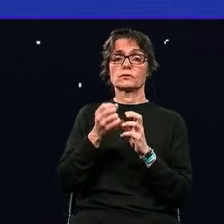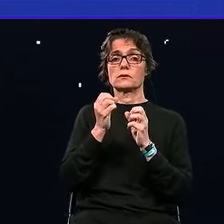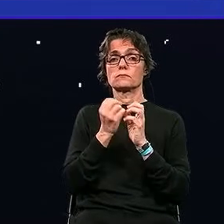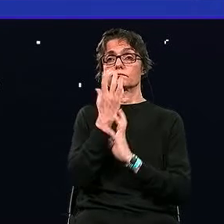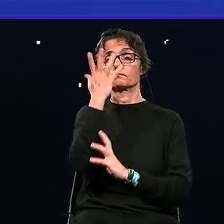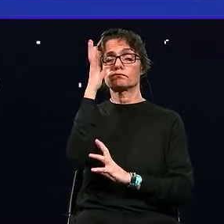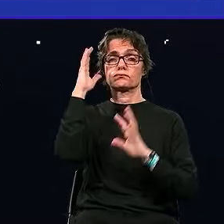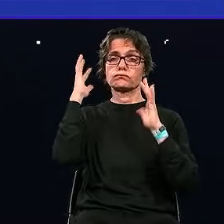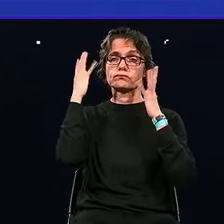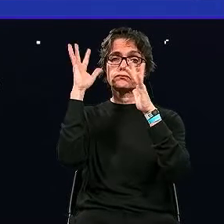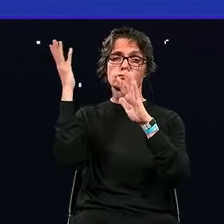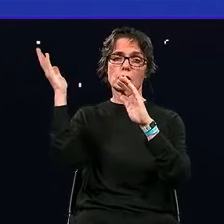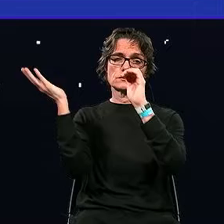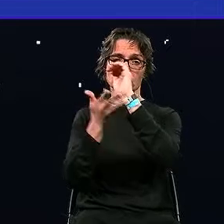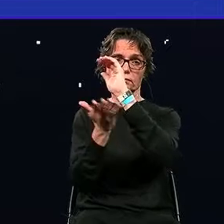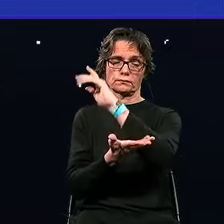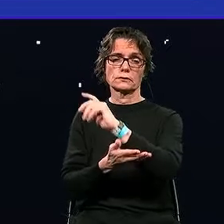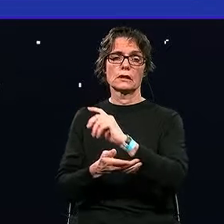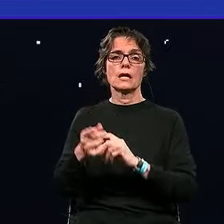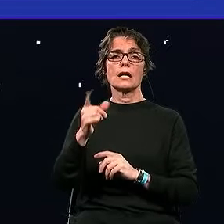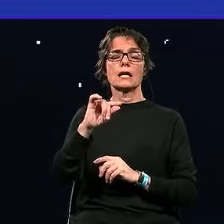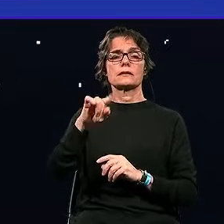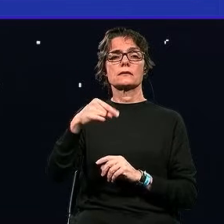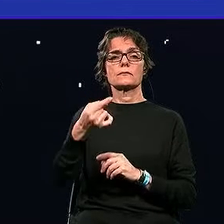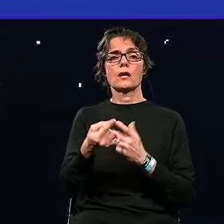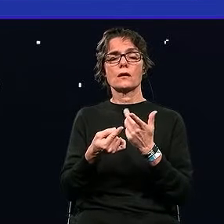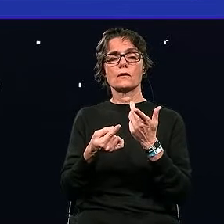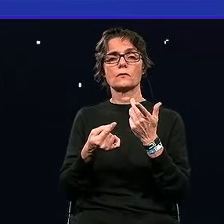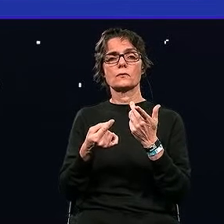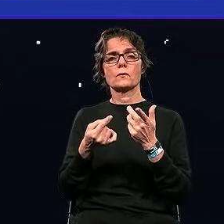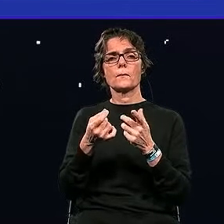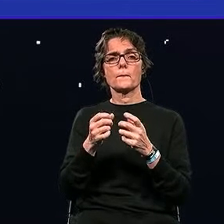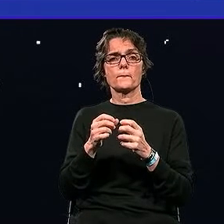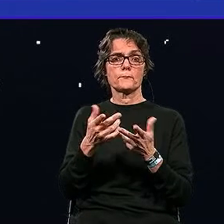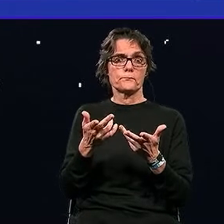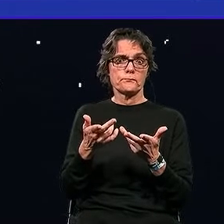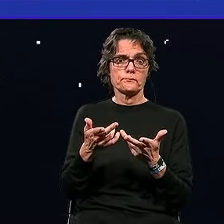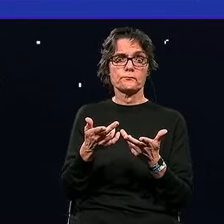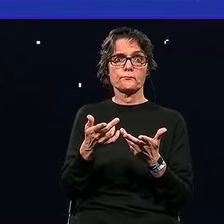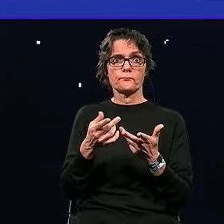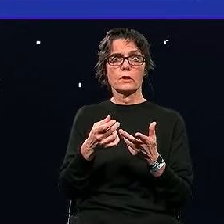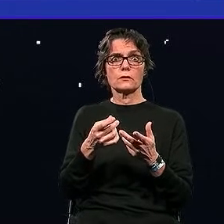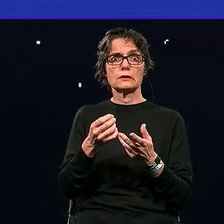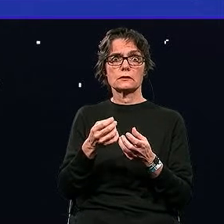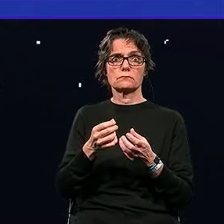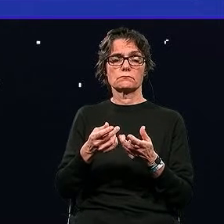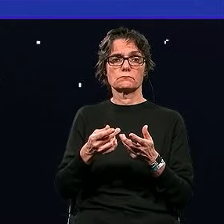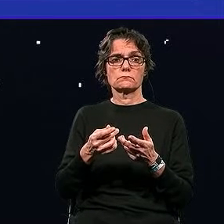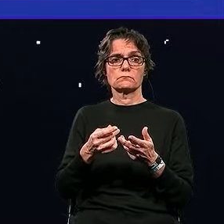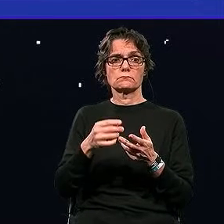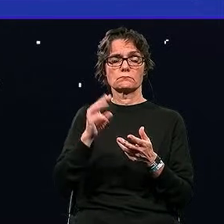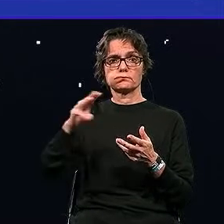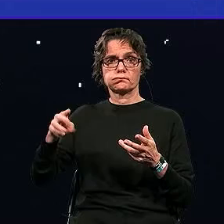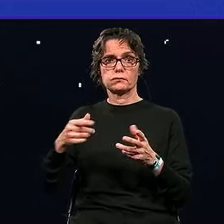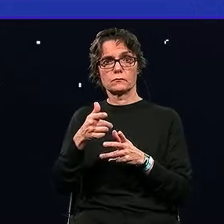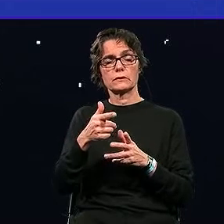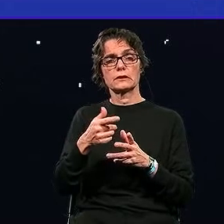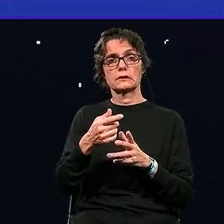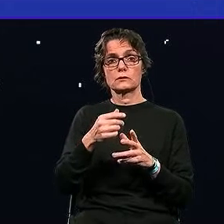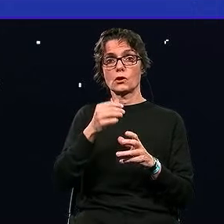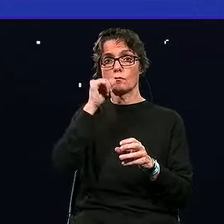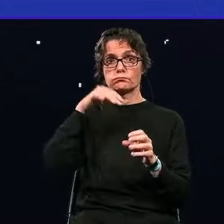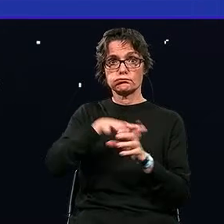and other things. Now, that 40 billion tons has to go somewhere. About a quarter of it goes into the